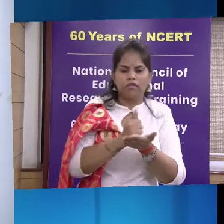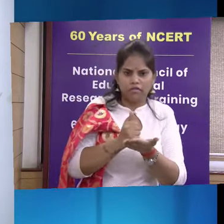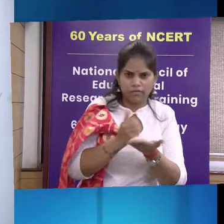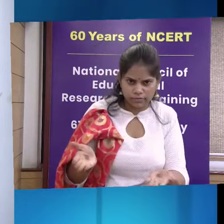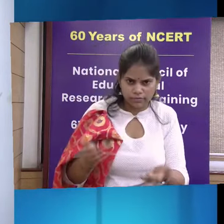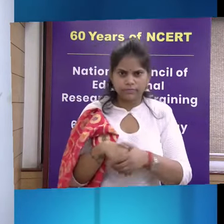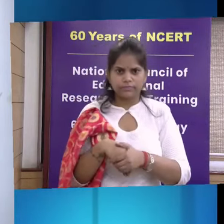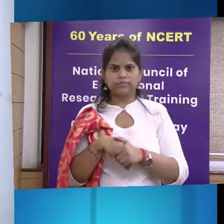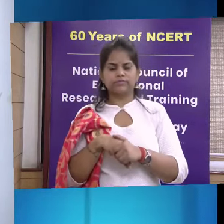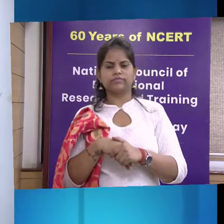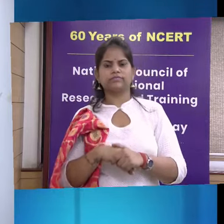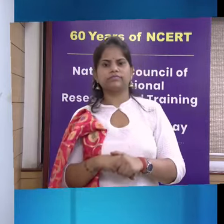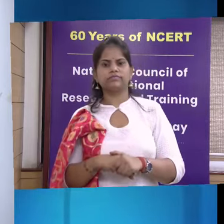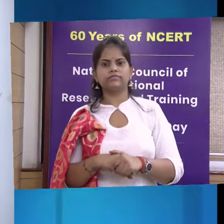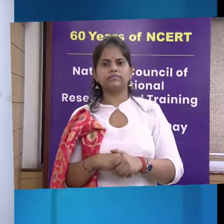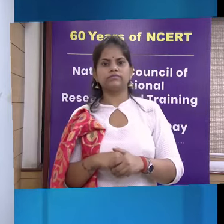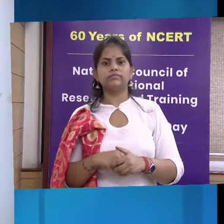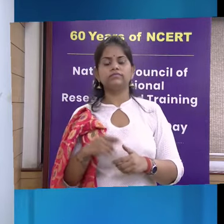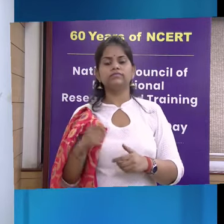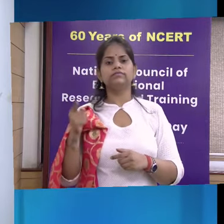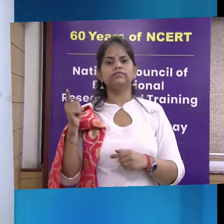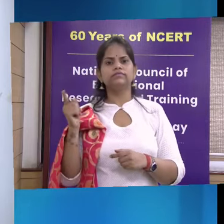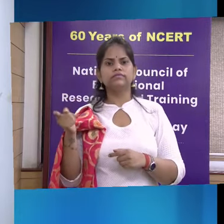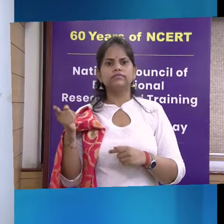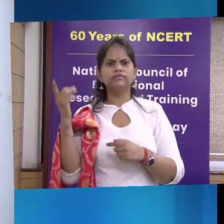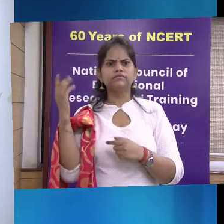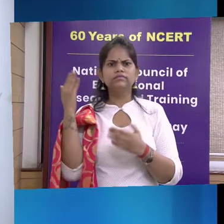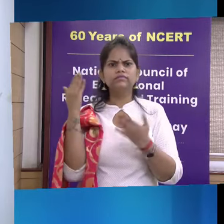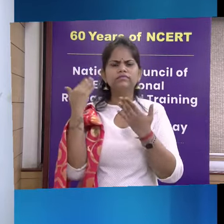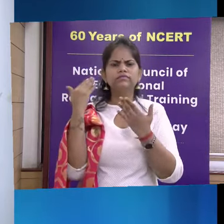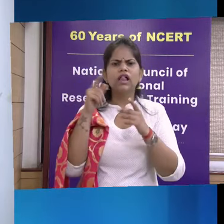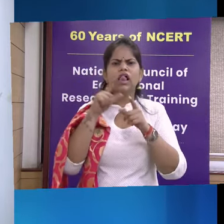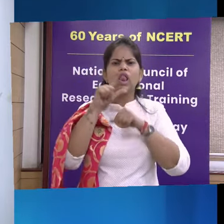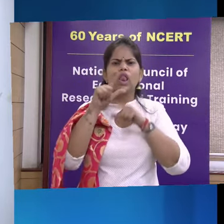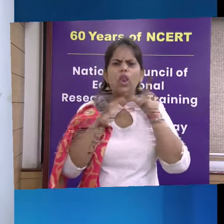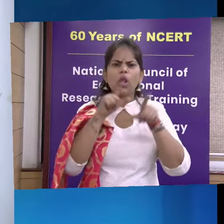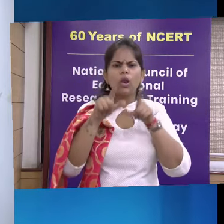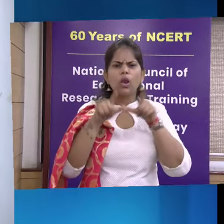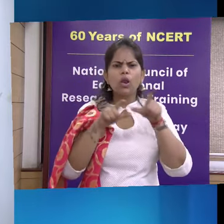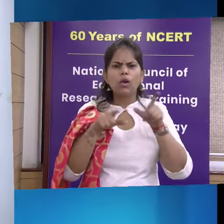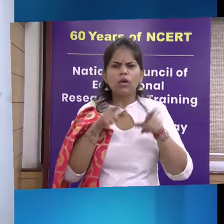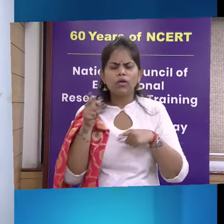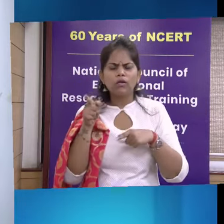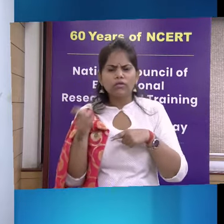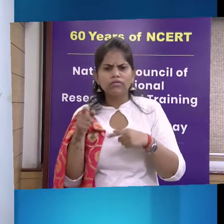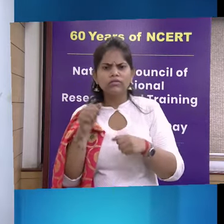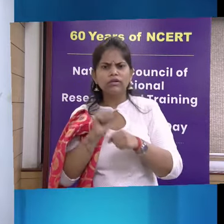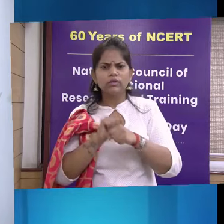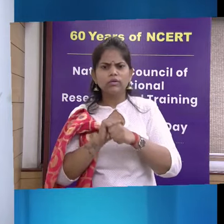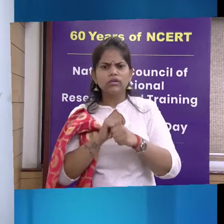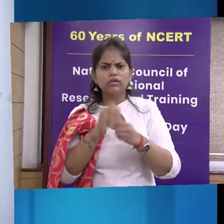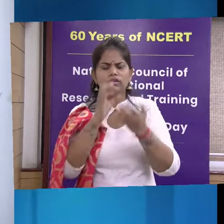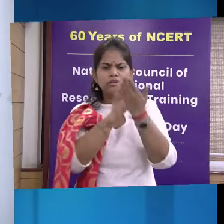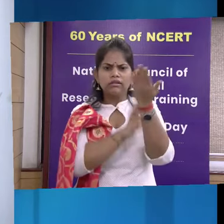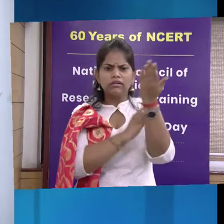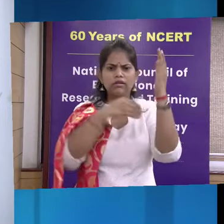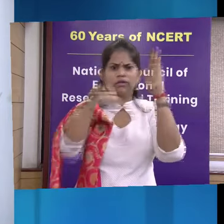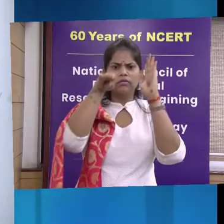The numerous rich local traditions of India developed over millennia in early childhood care and